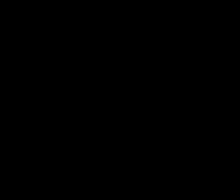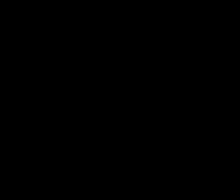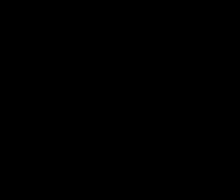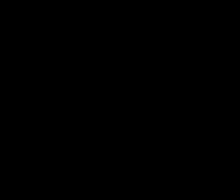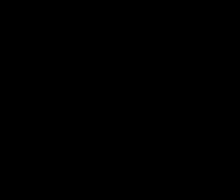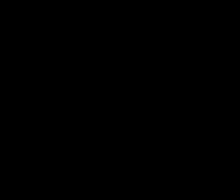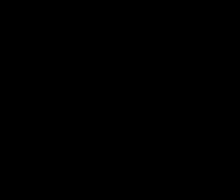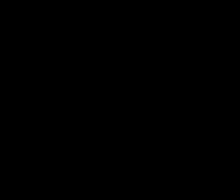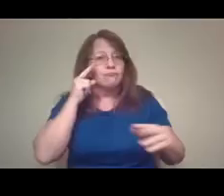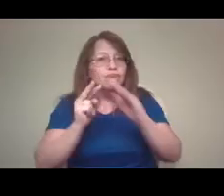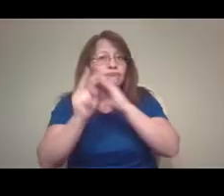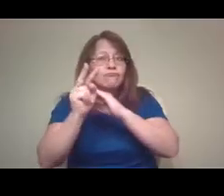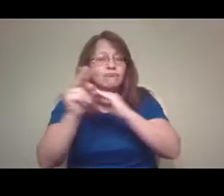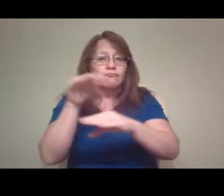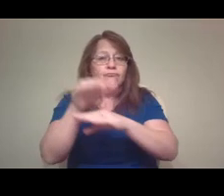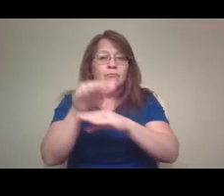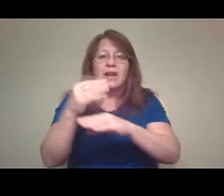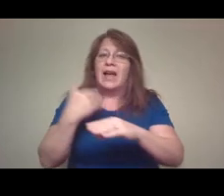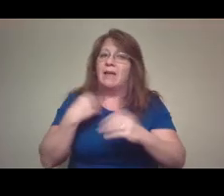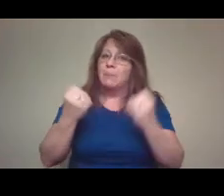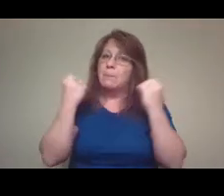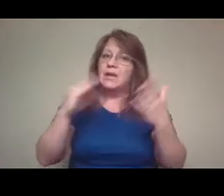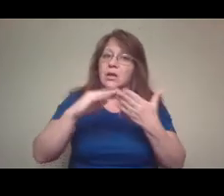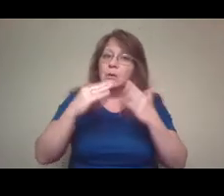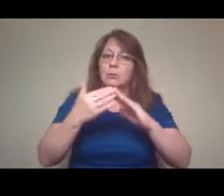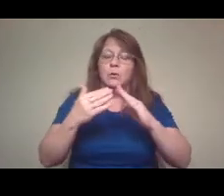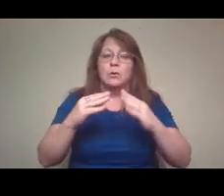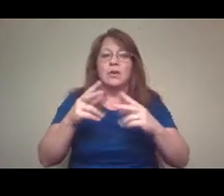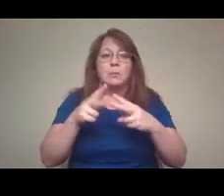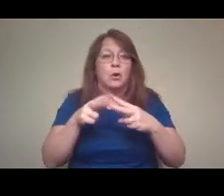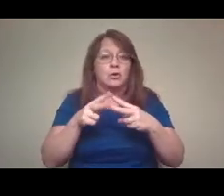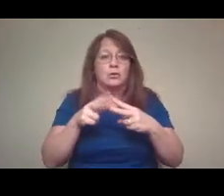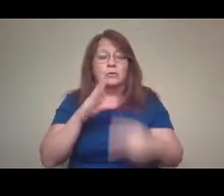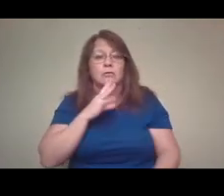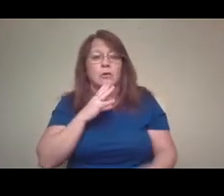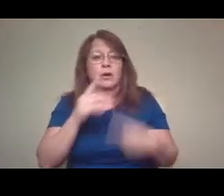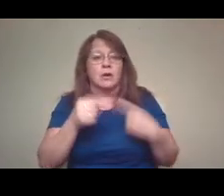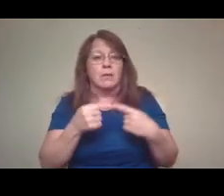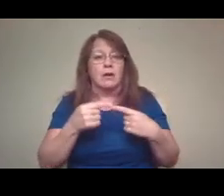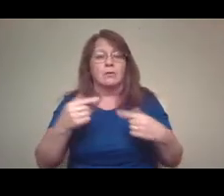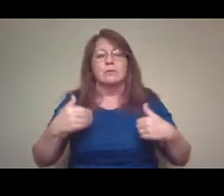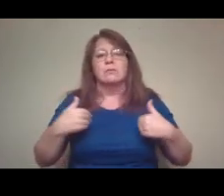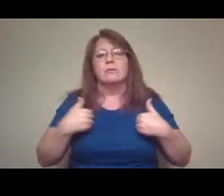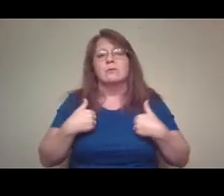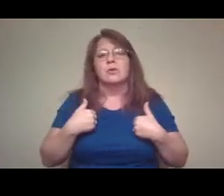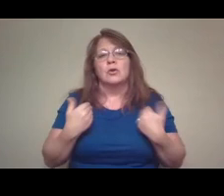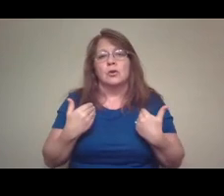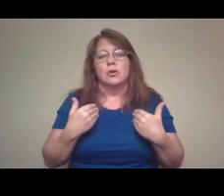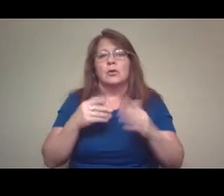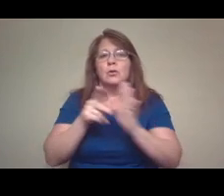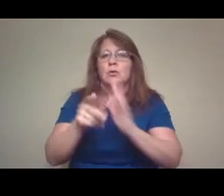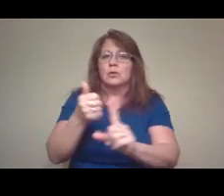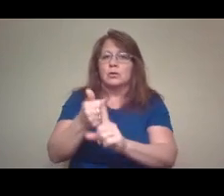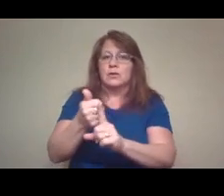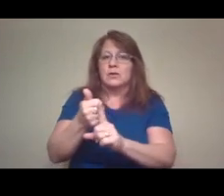We have many of our community partners here with us to talk about understanding youth suicide. Although we may